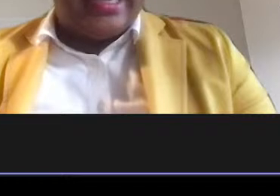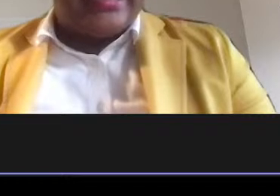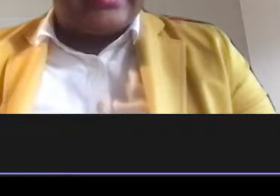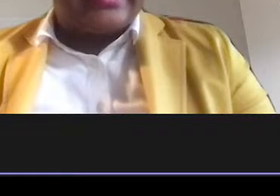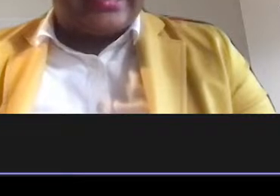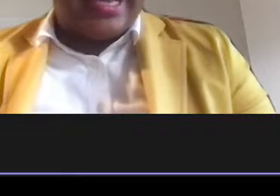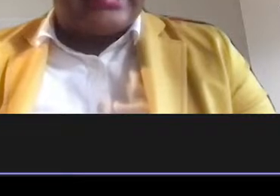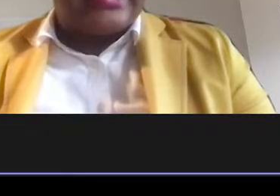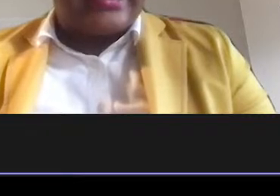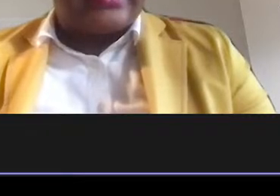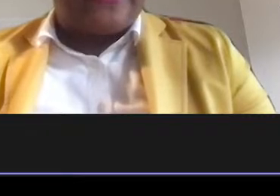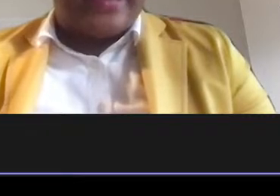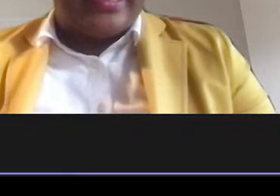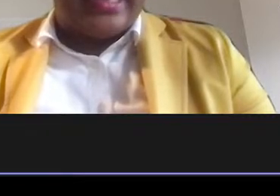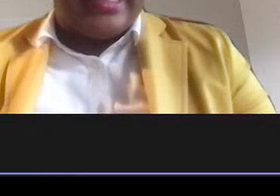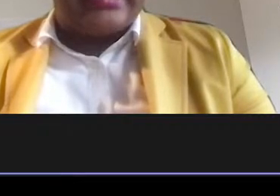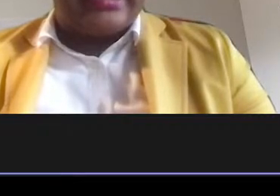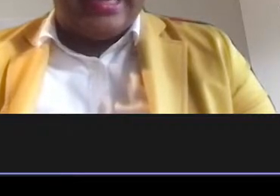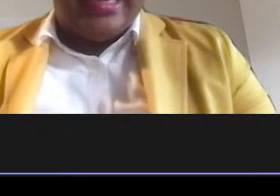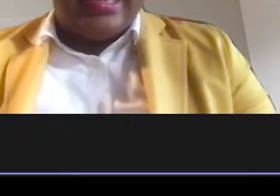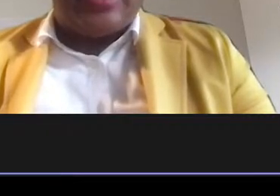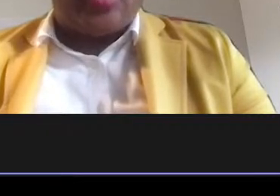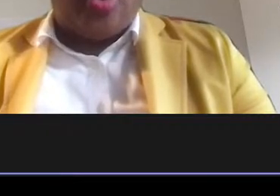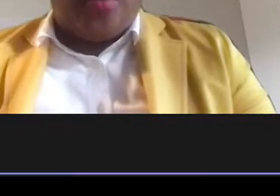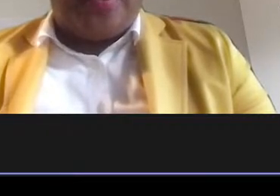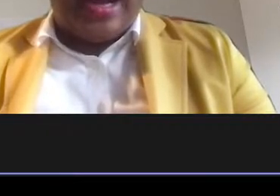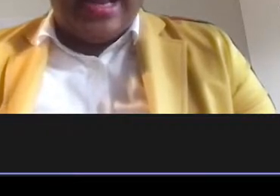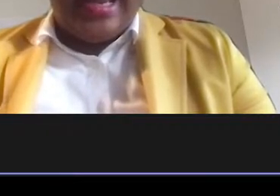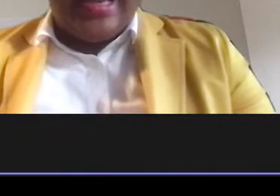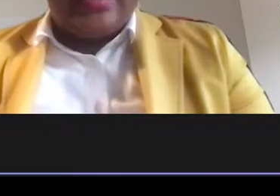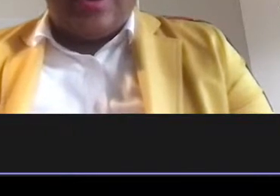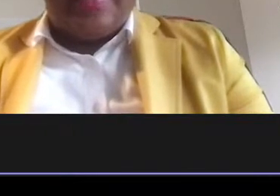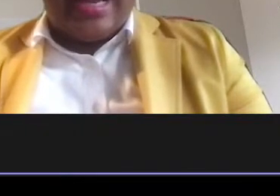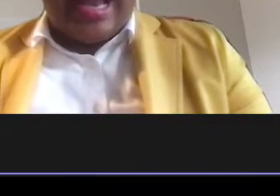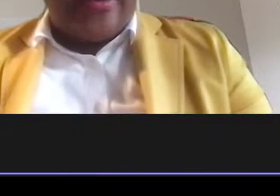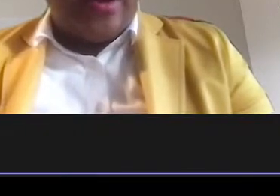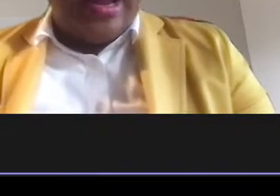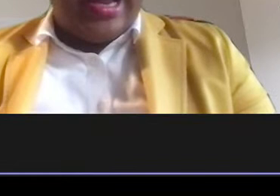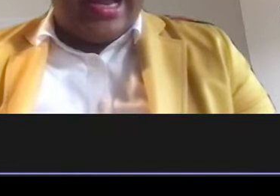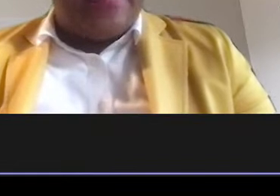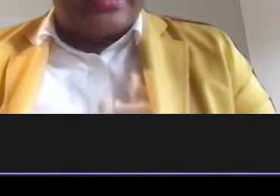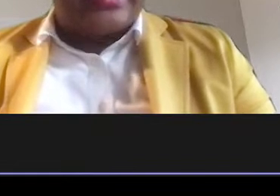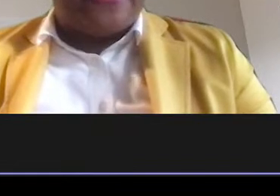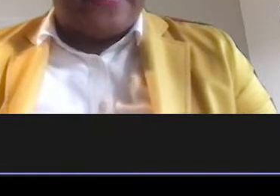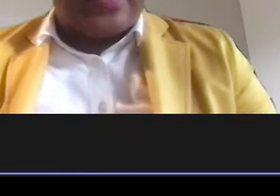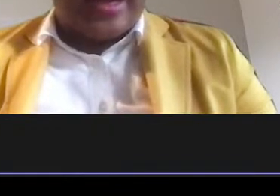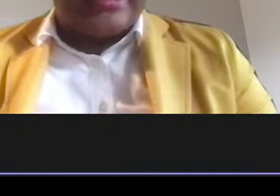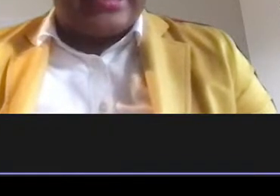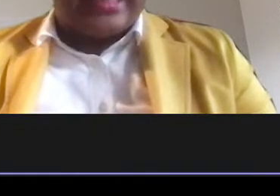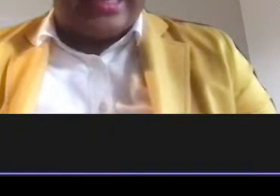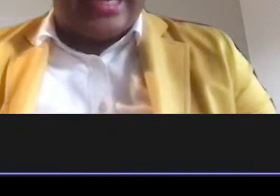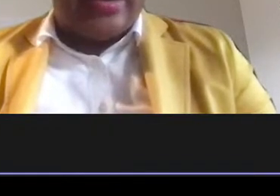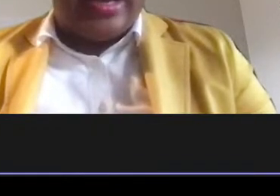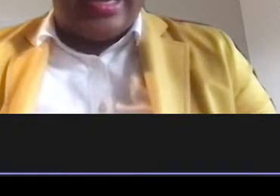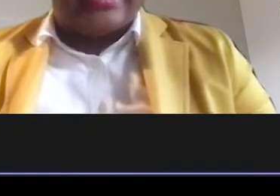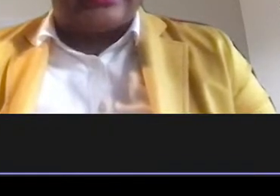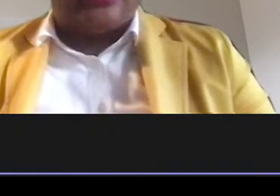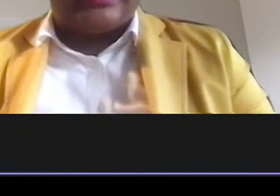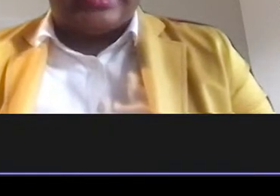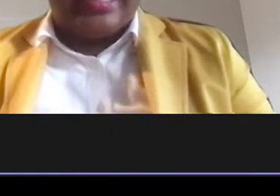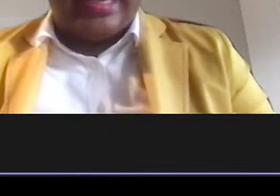ukuthi ngalesi sikhathi esifana nalesi lamadolobha engiwabalayo angabe esaficwa